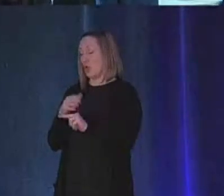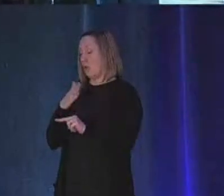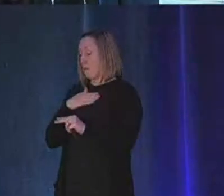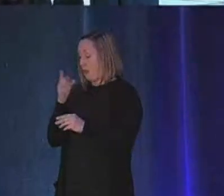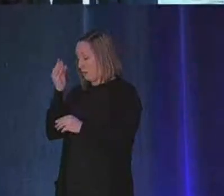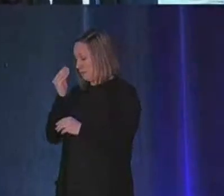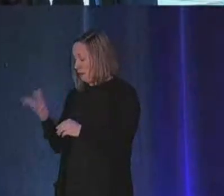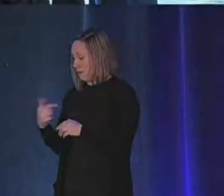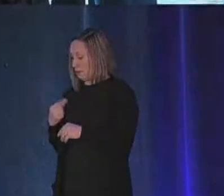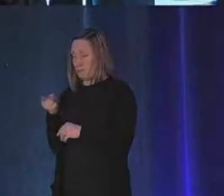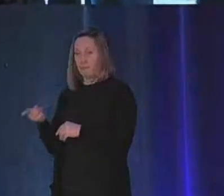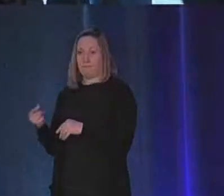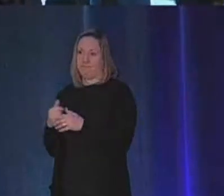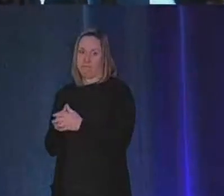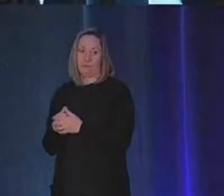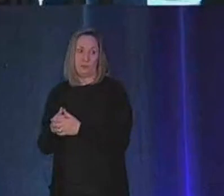boom,